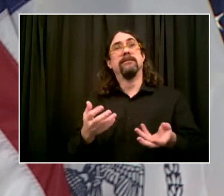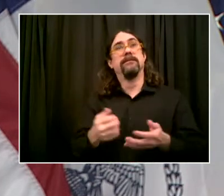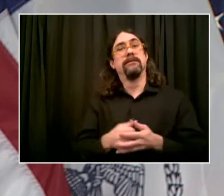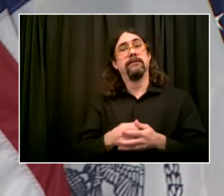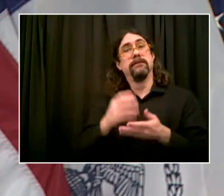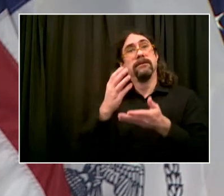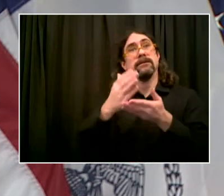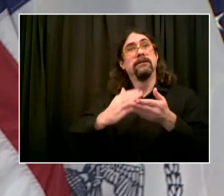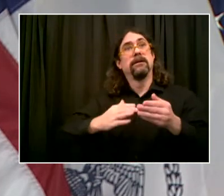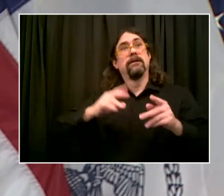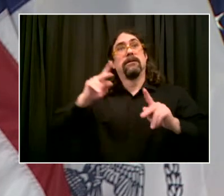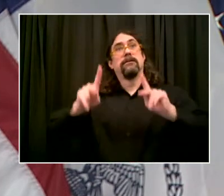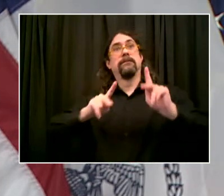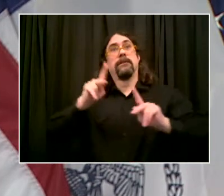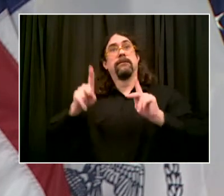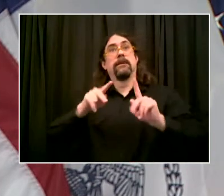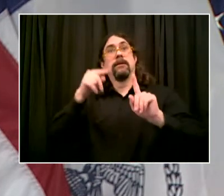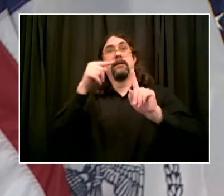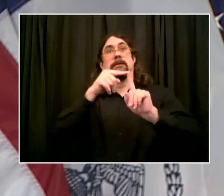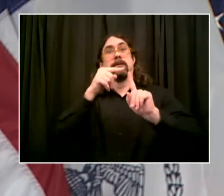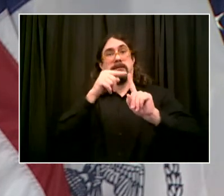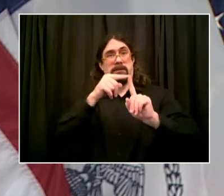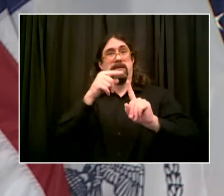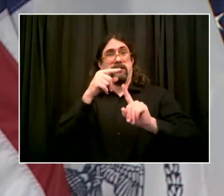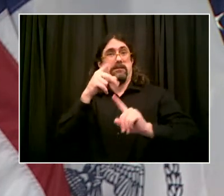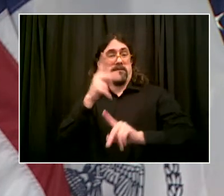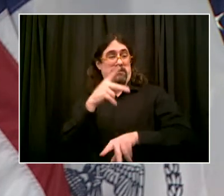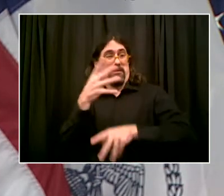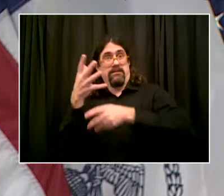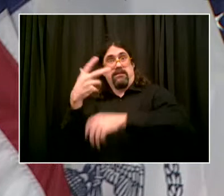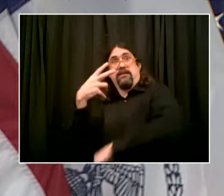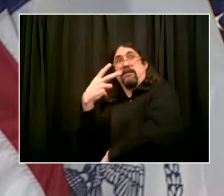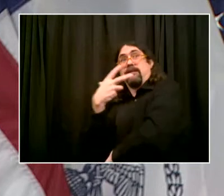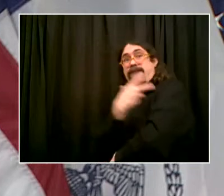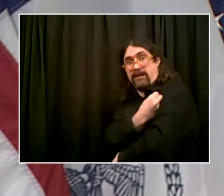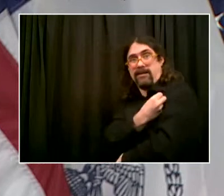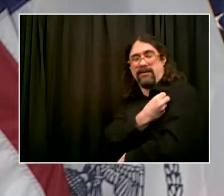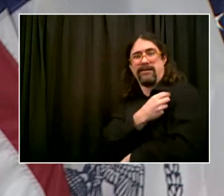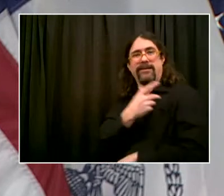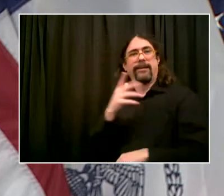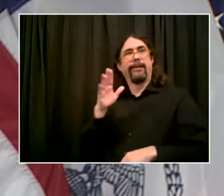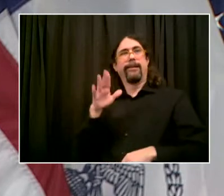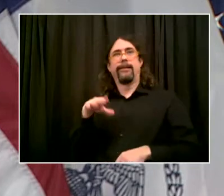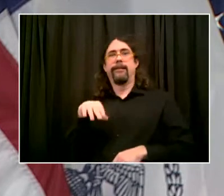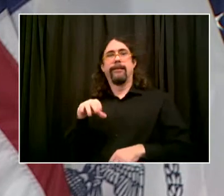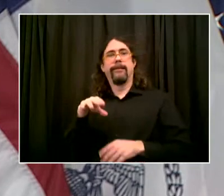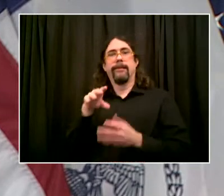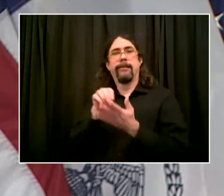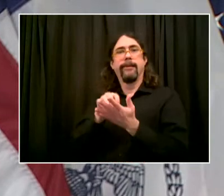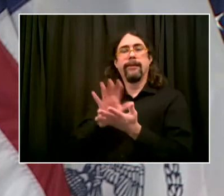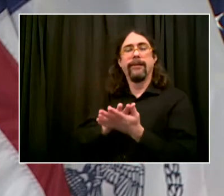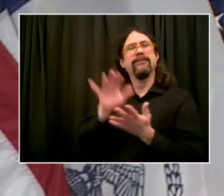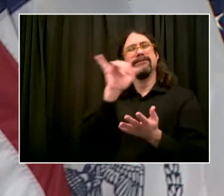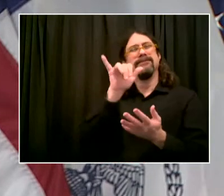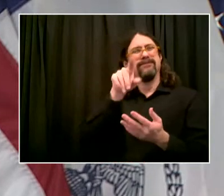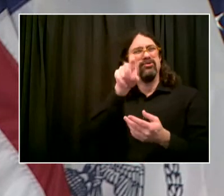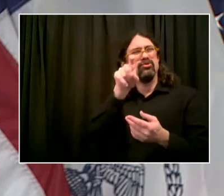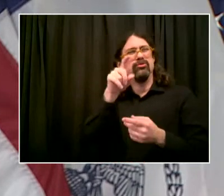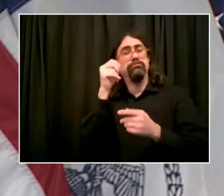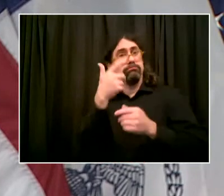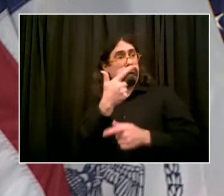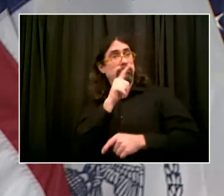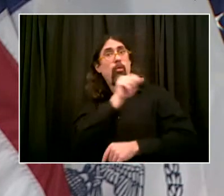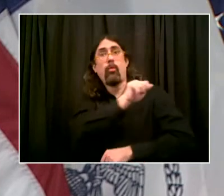about asking for that data. So one thing the health department's going to make really clear is that all